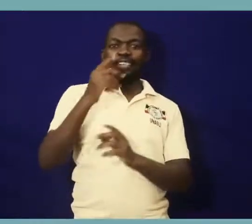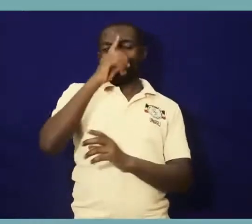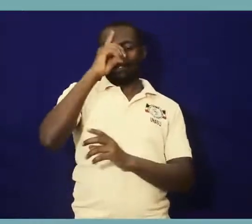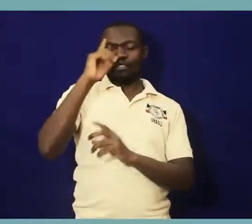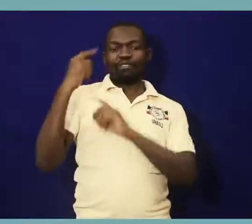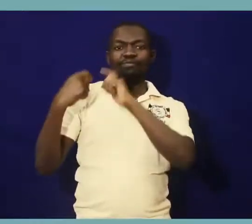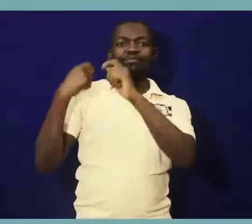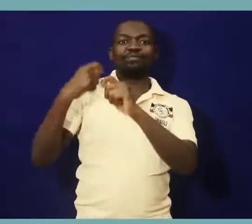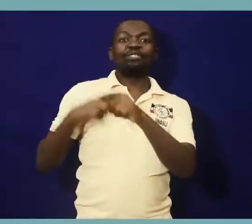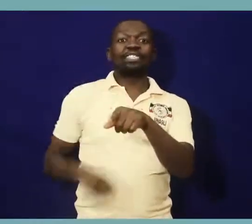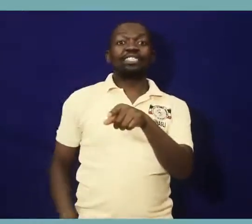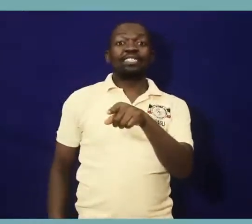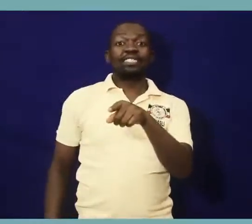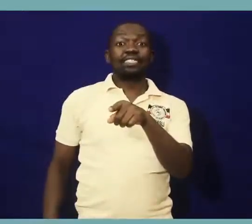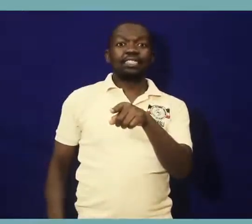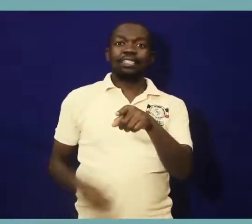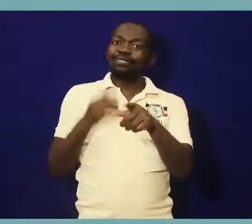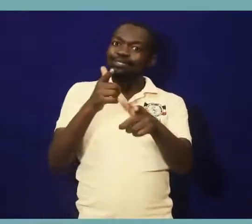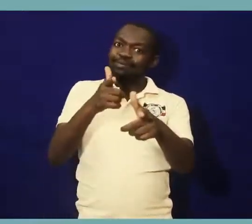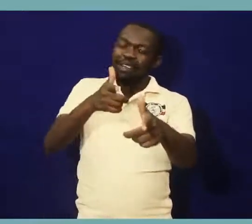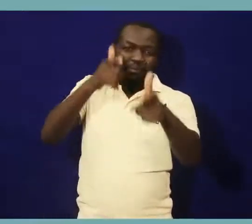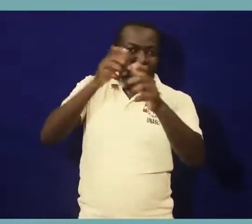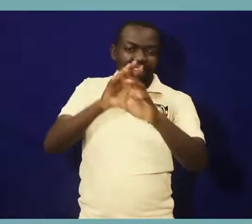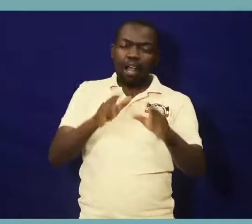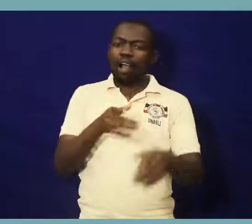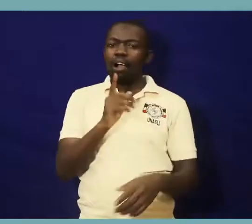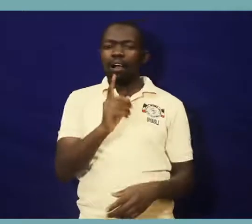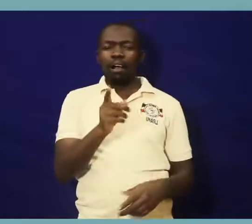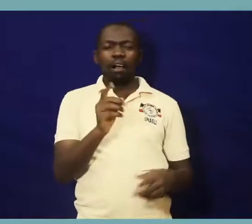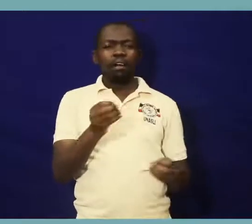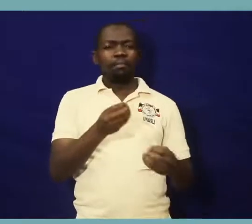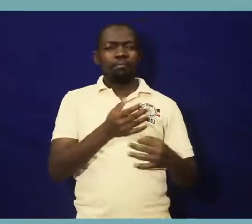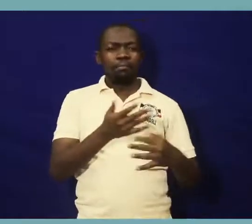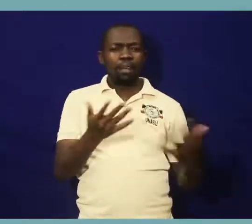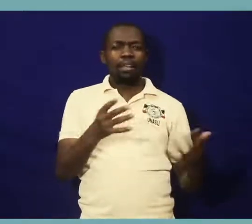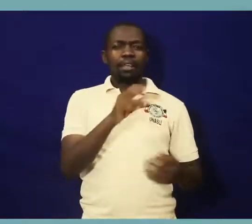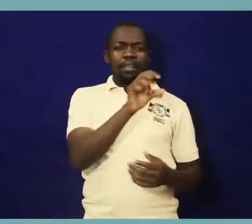So many oppressed Slavic groups in the